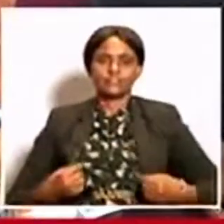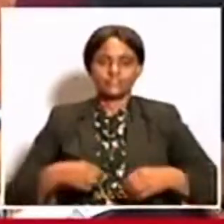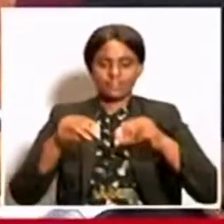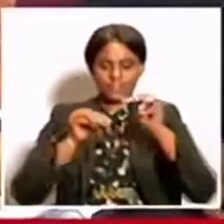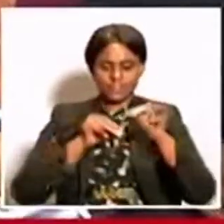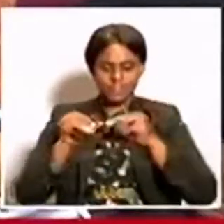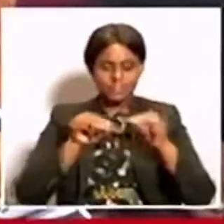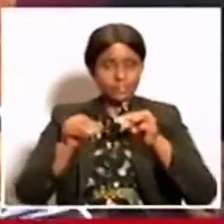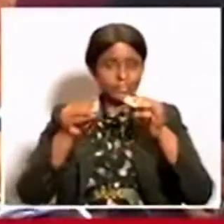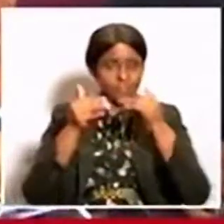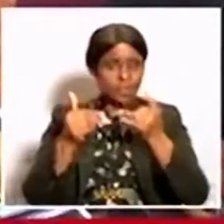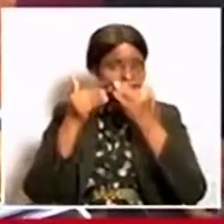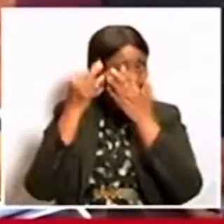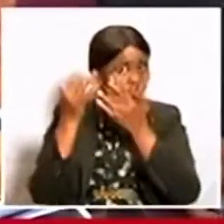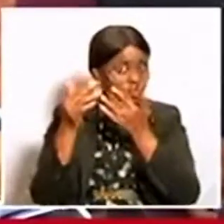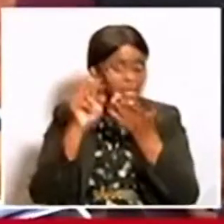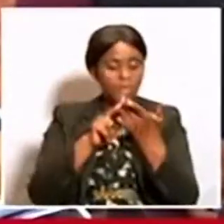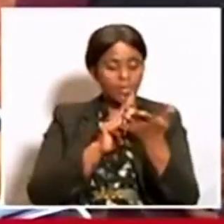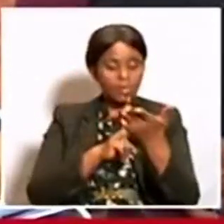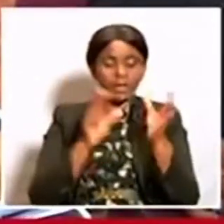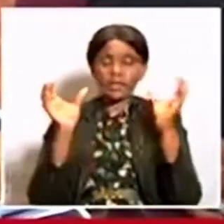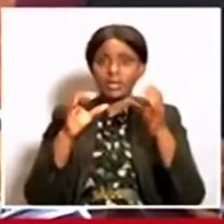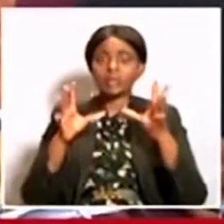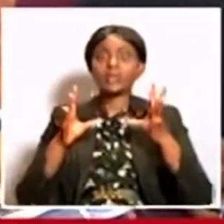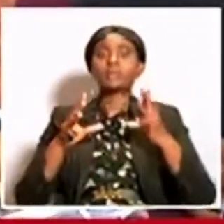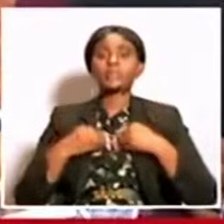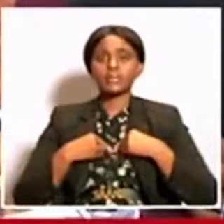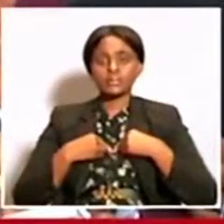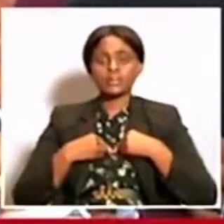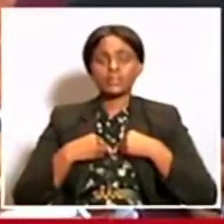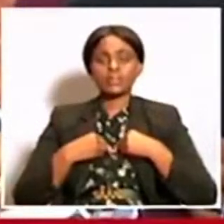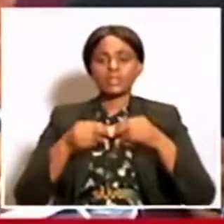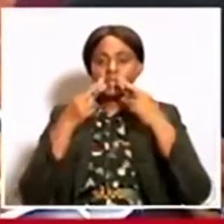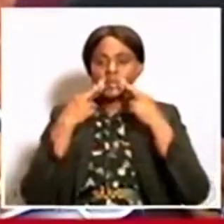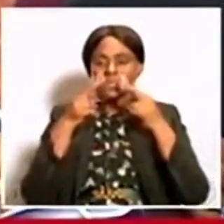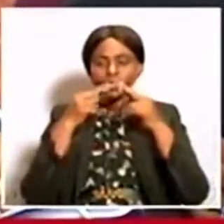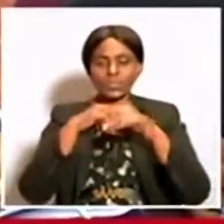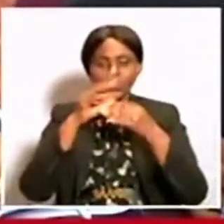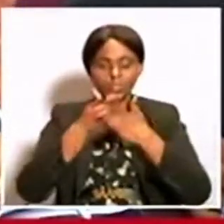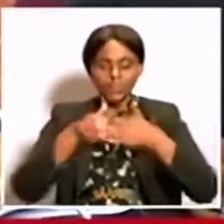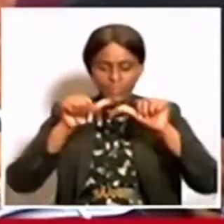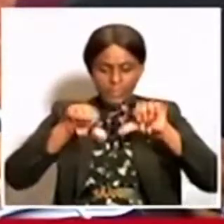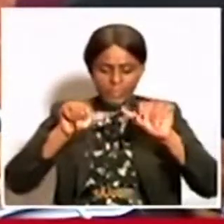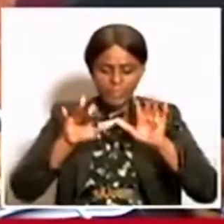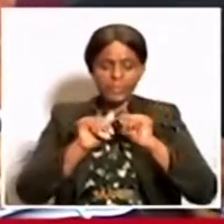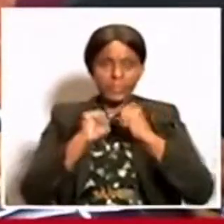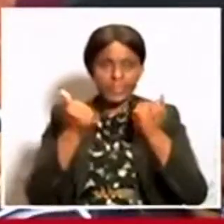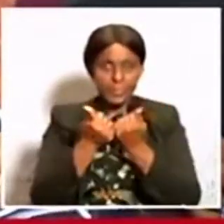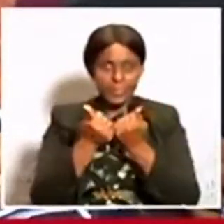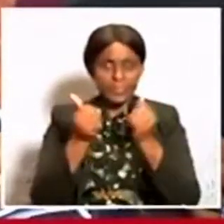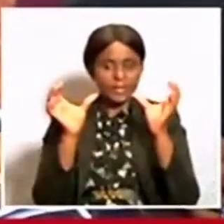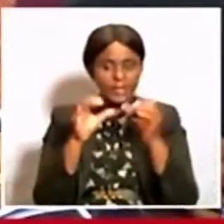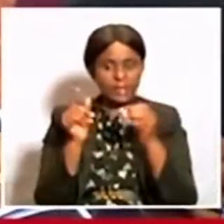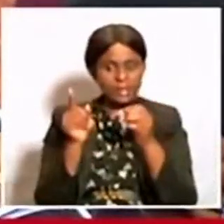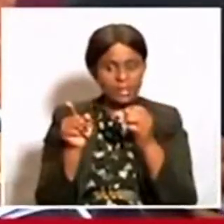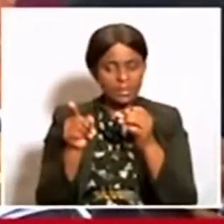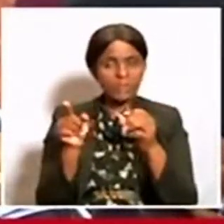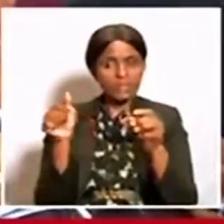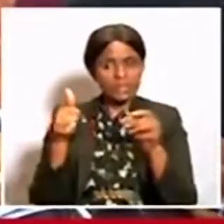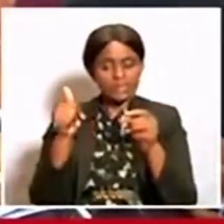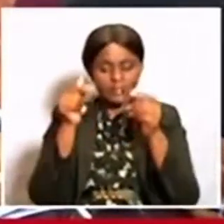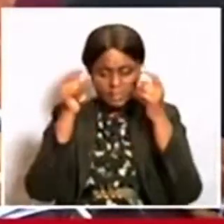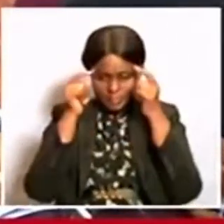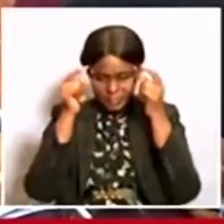Management wishes to report that the Council acknowledges the findings of Auditor General. The Council awarded